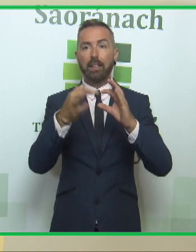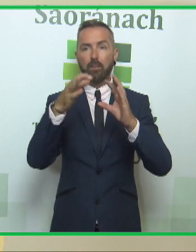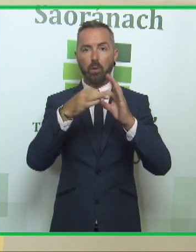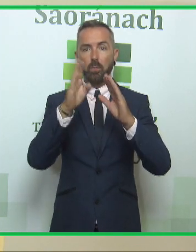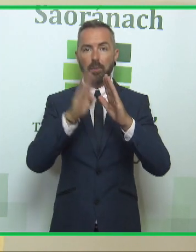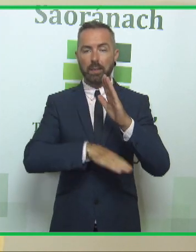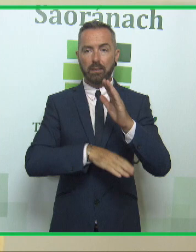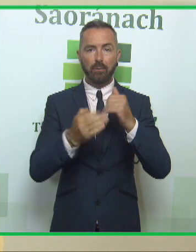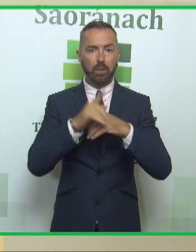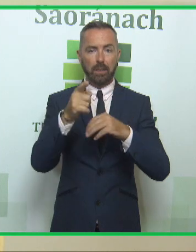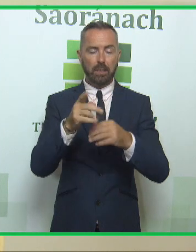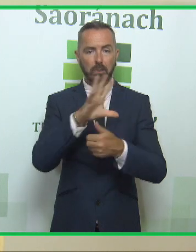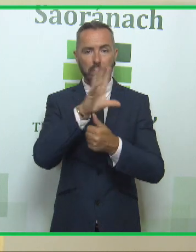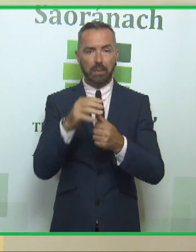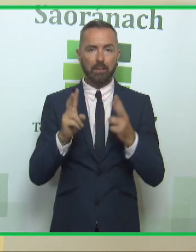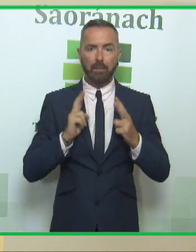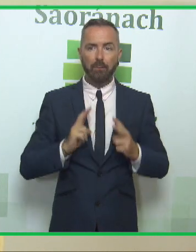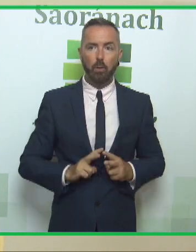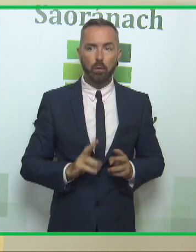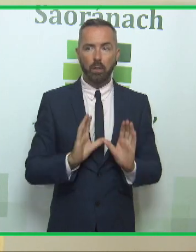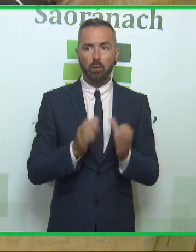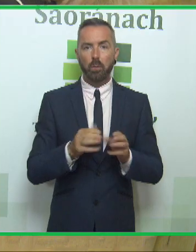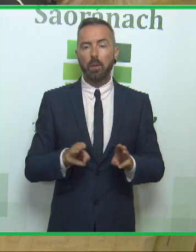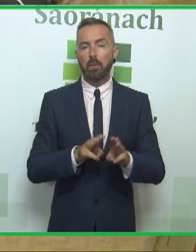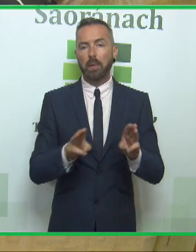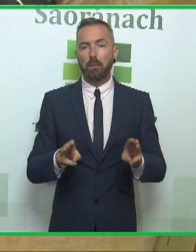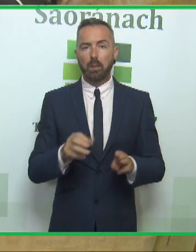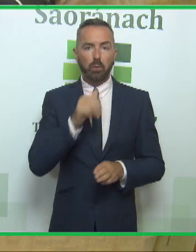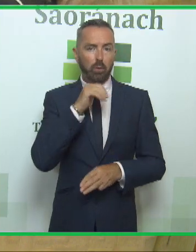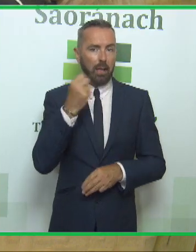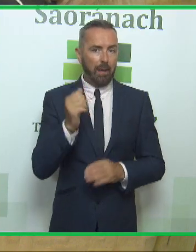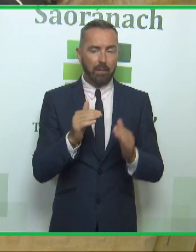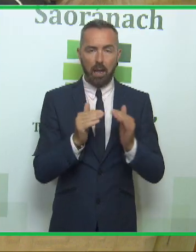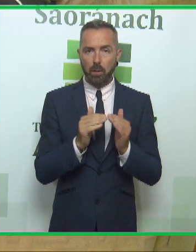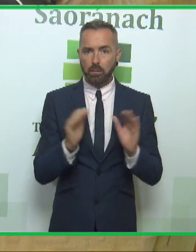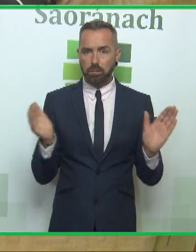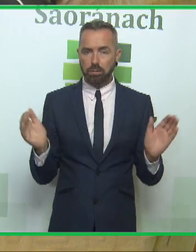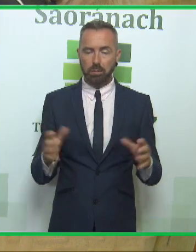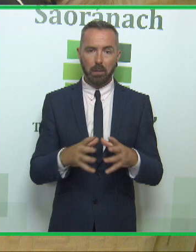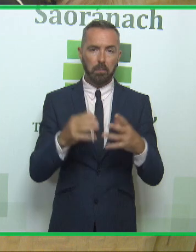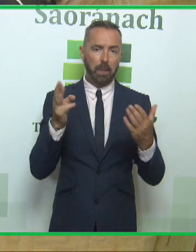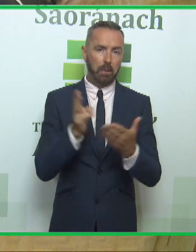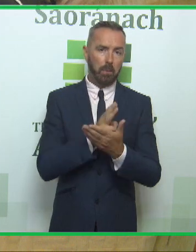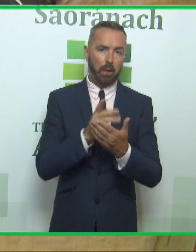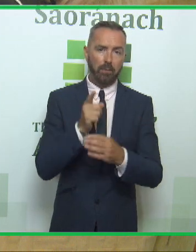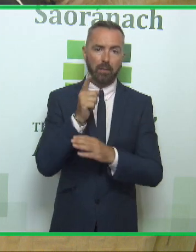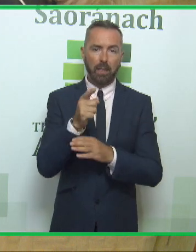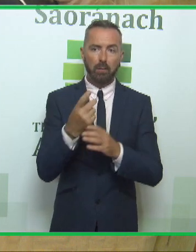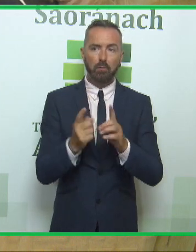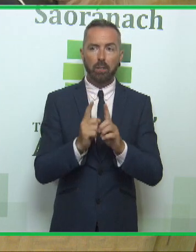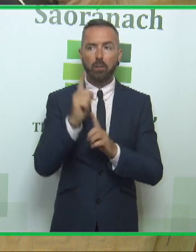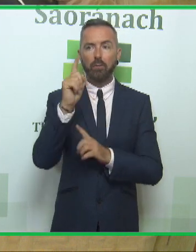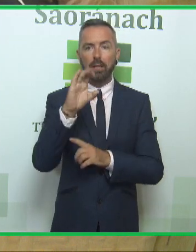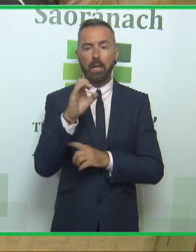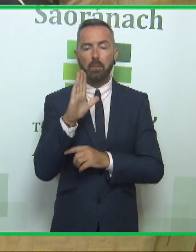for these particularly vulnerable people, not even having that, it's just a huge part of your recovery capital that's missing.